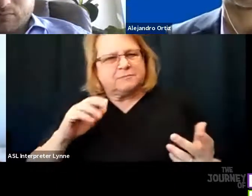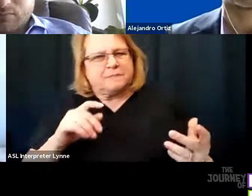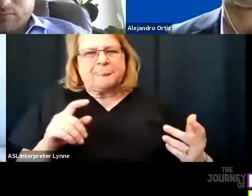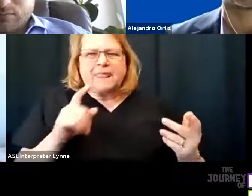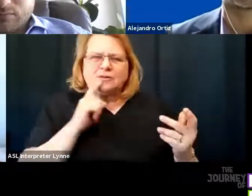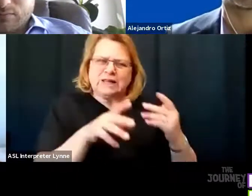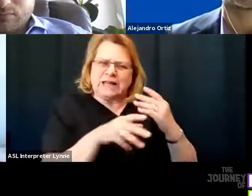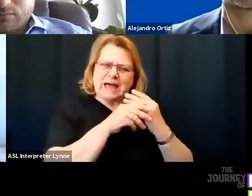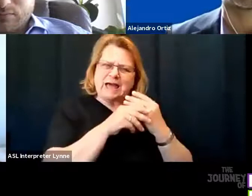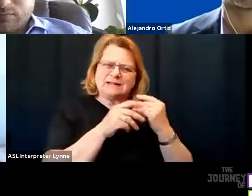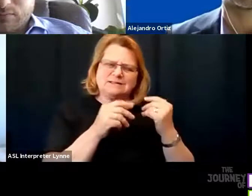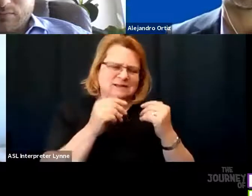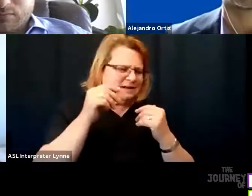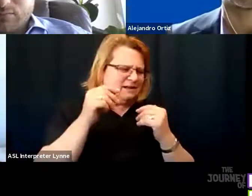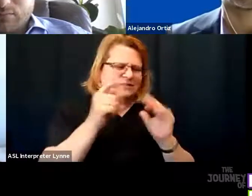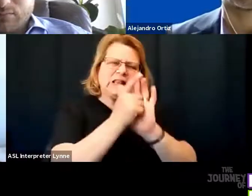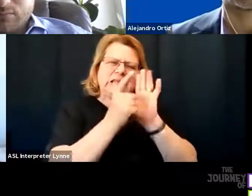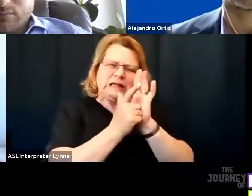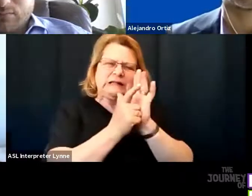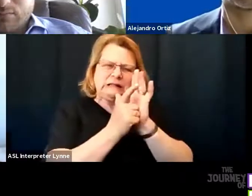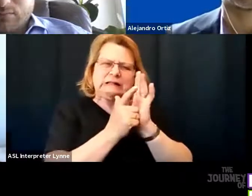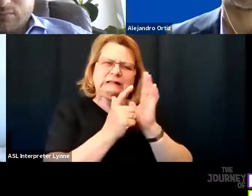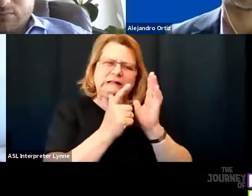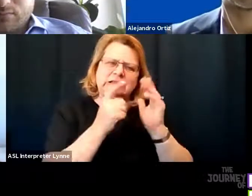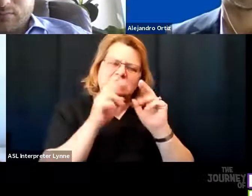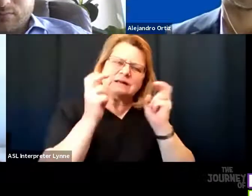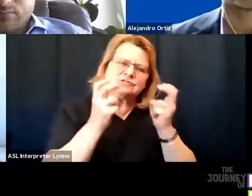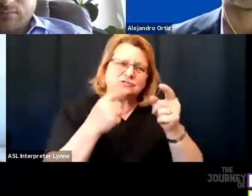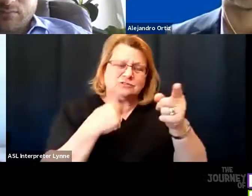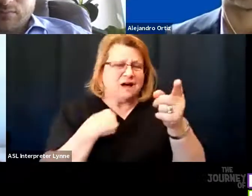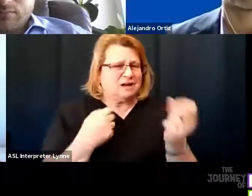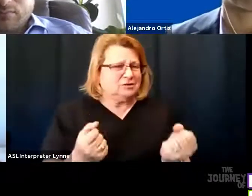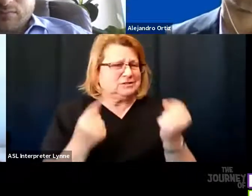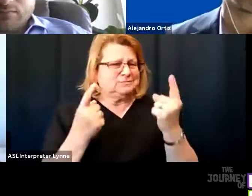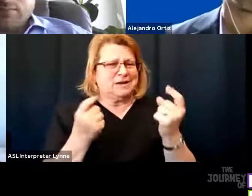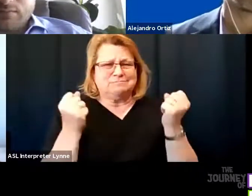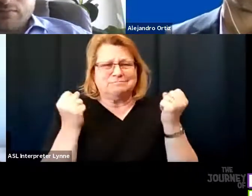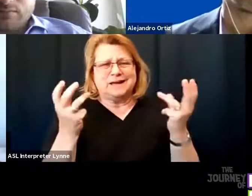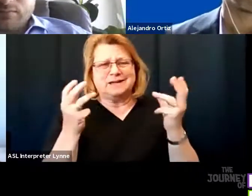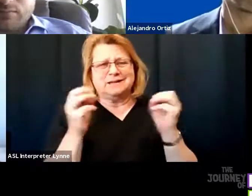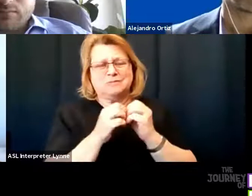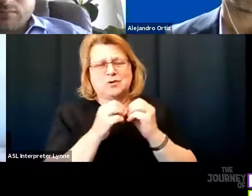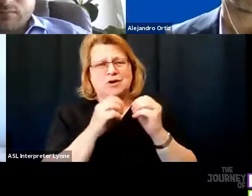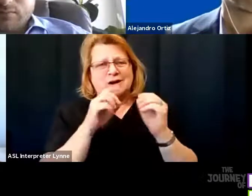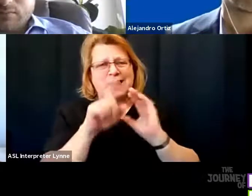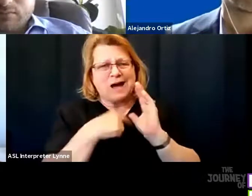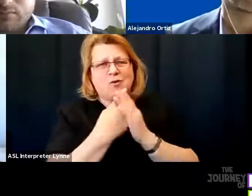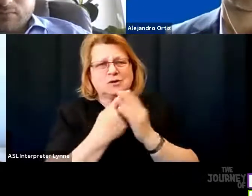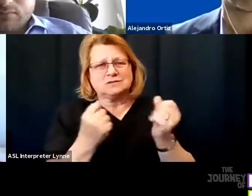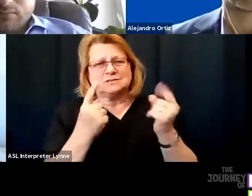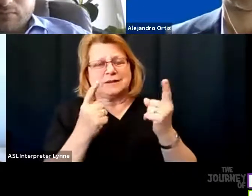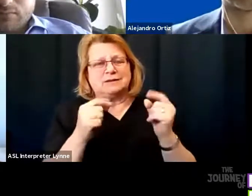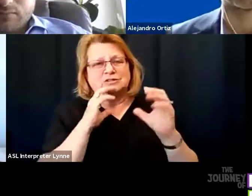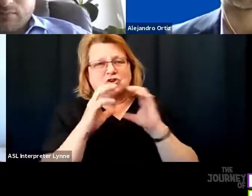nerd who just likes talking about these issues, I could probably spend multiple more hours having this conversation with all of you,